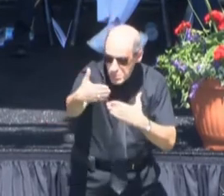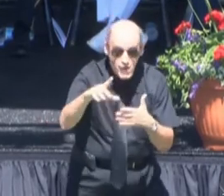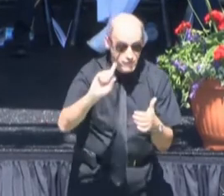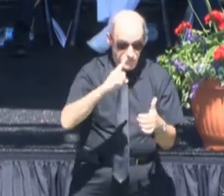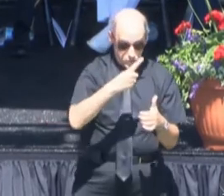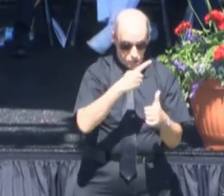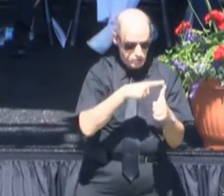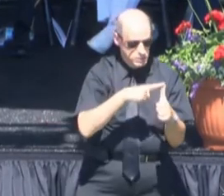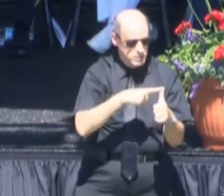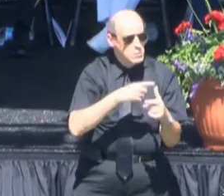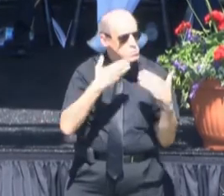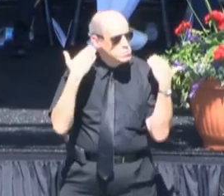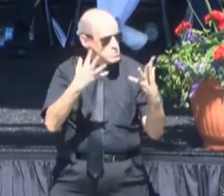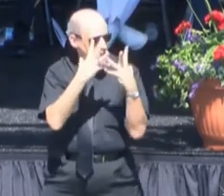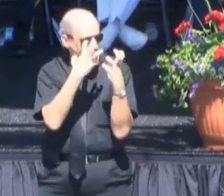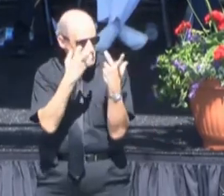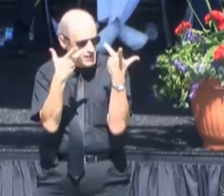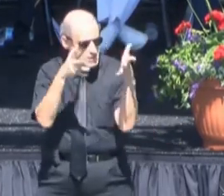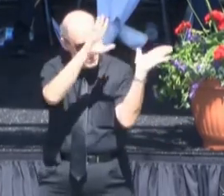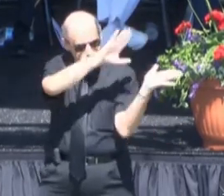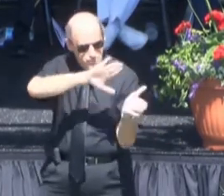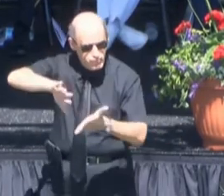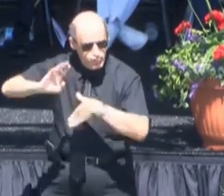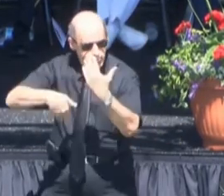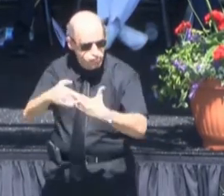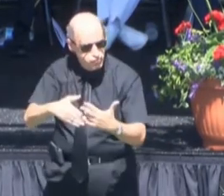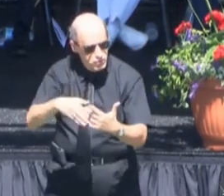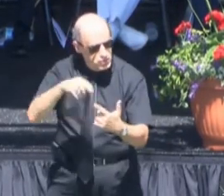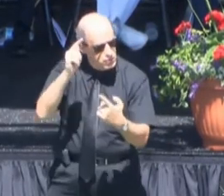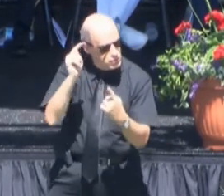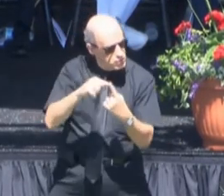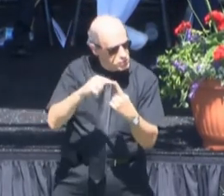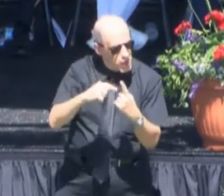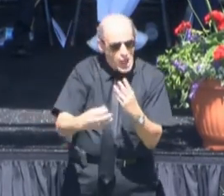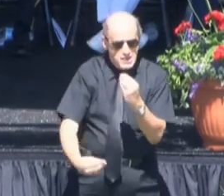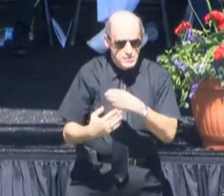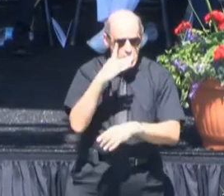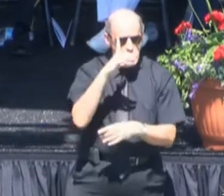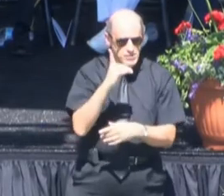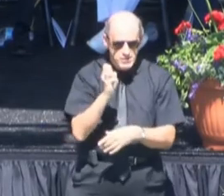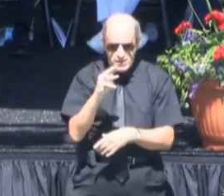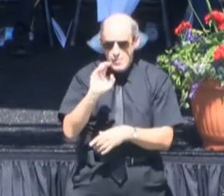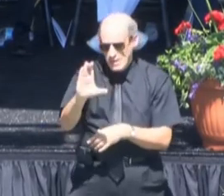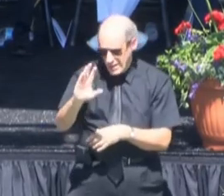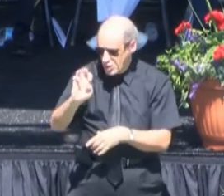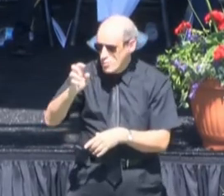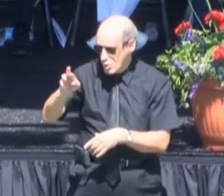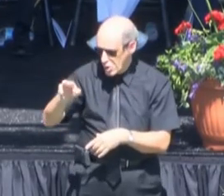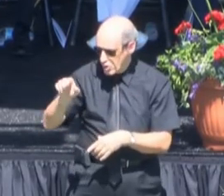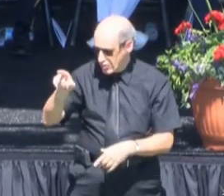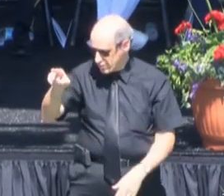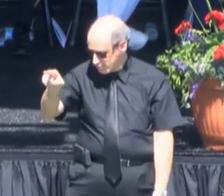1. Get angry and get over it. This lesson is largely inspired by Dominic Cooper.